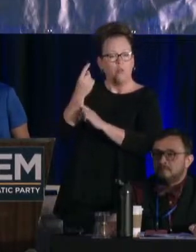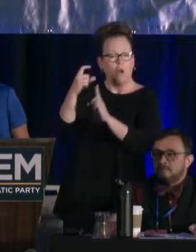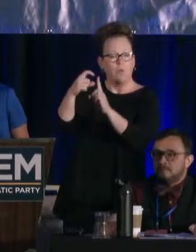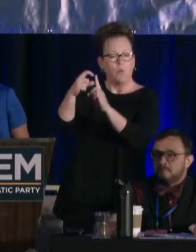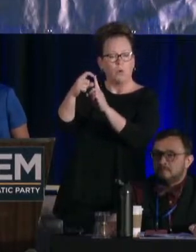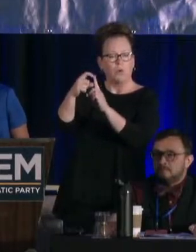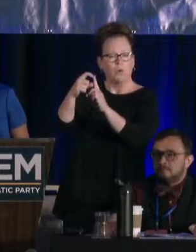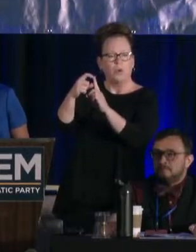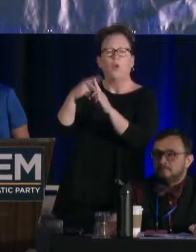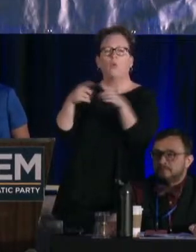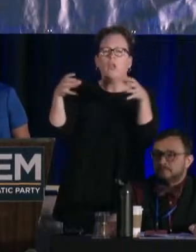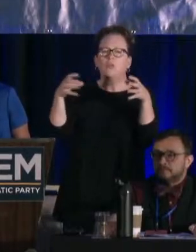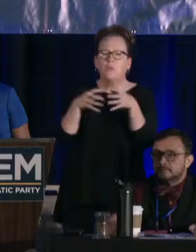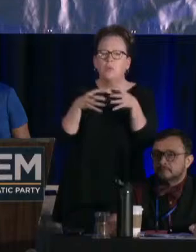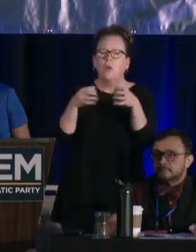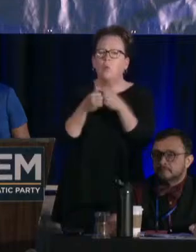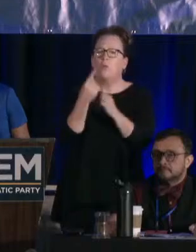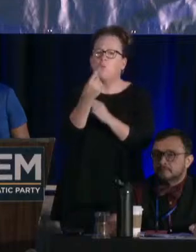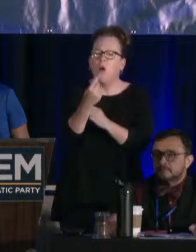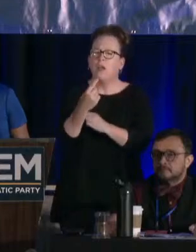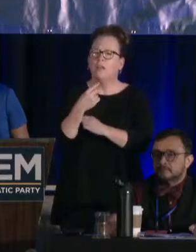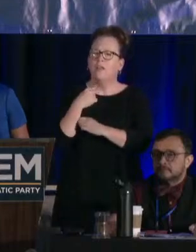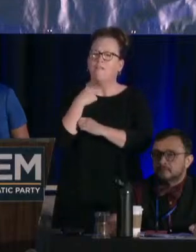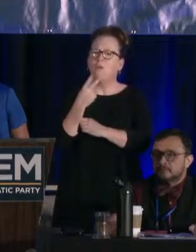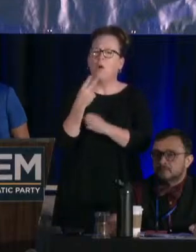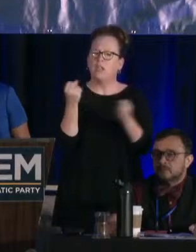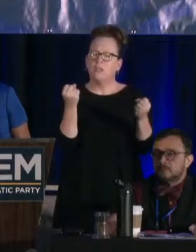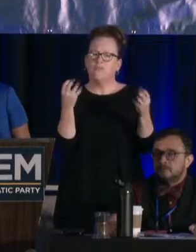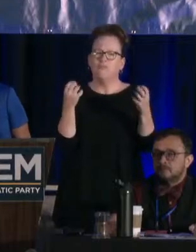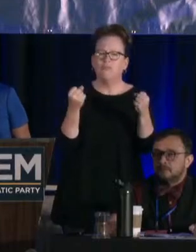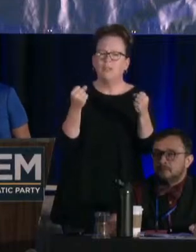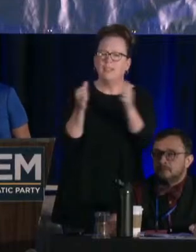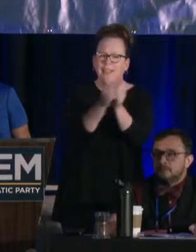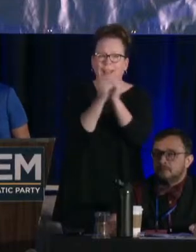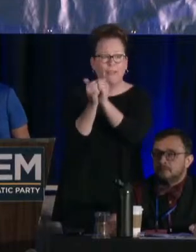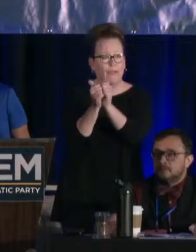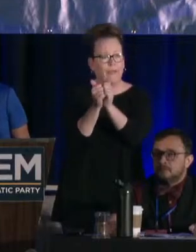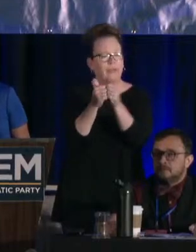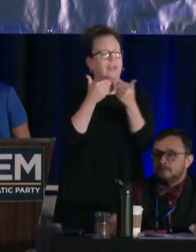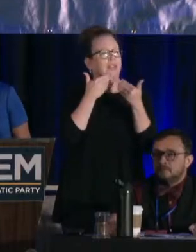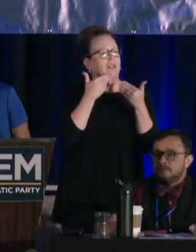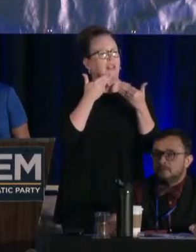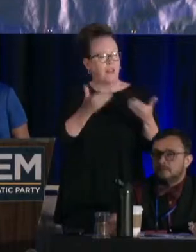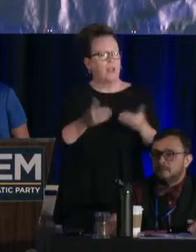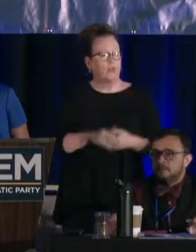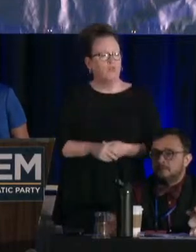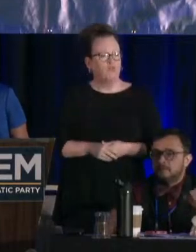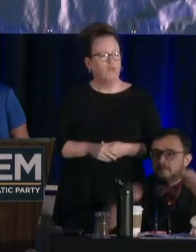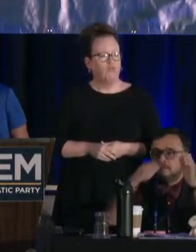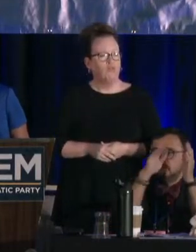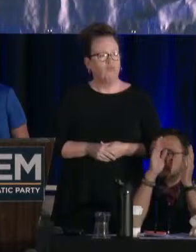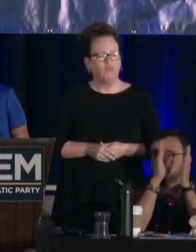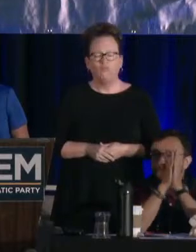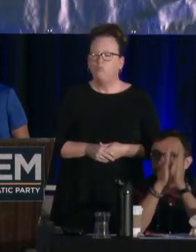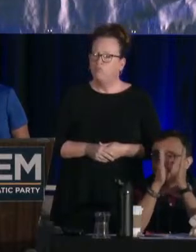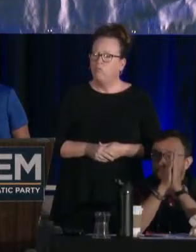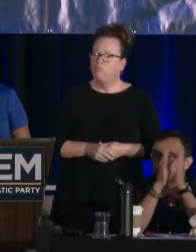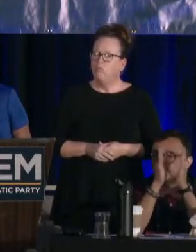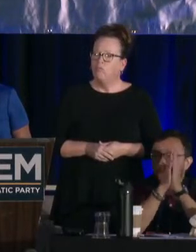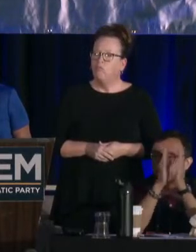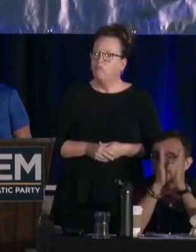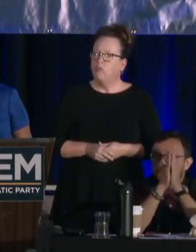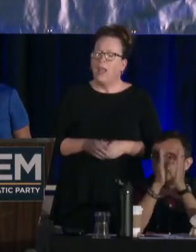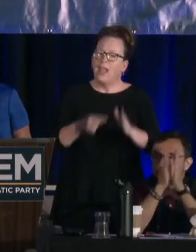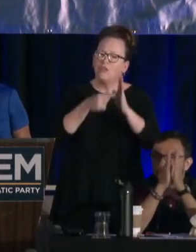one voice, together. Thank you. It shows that we can